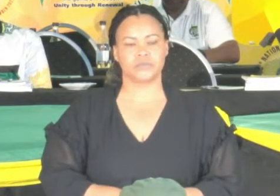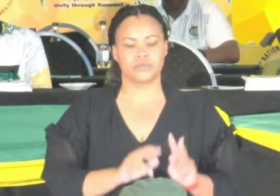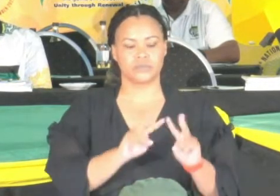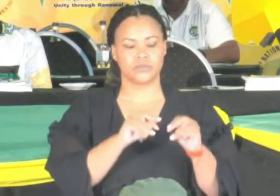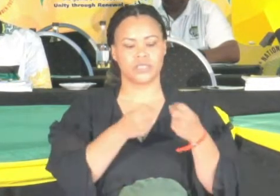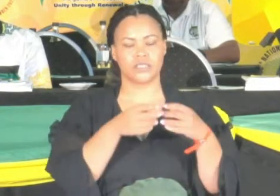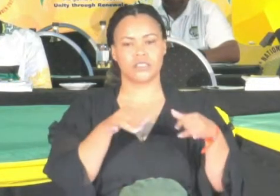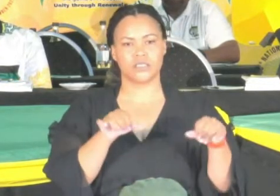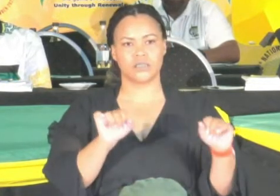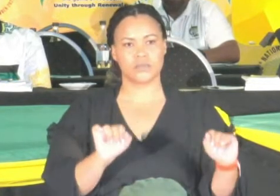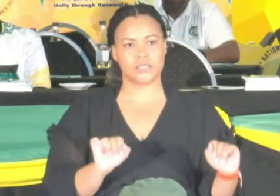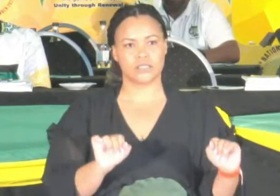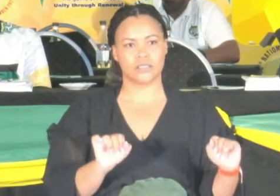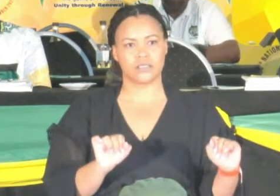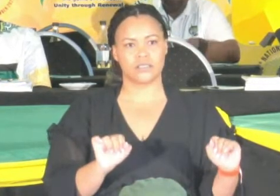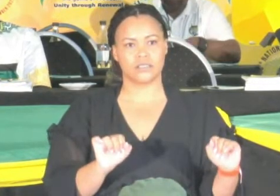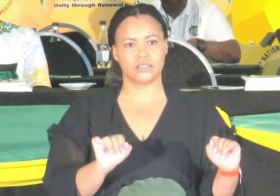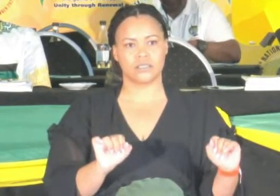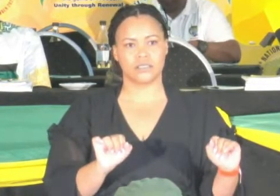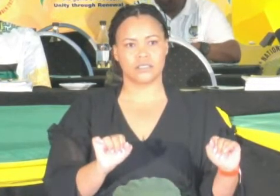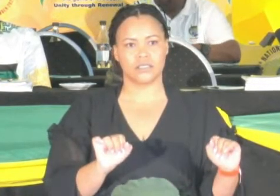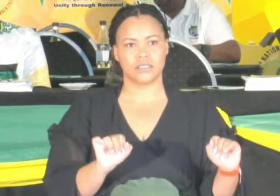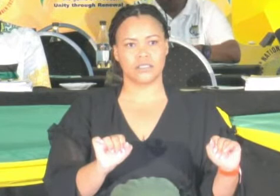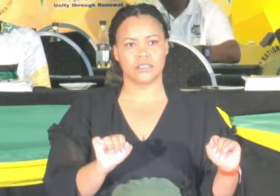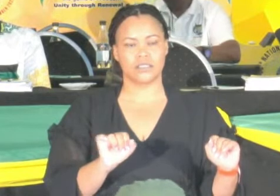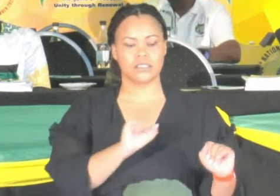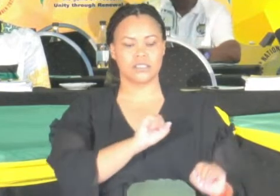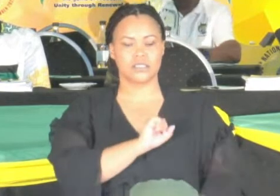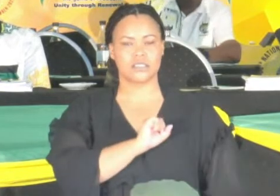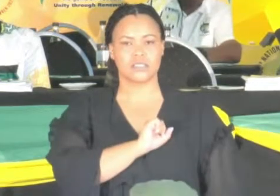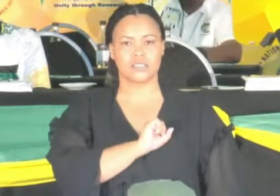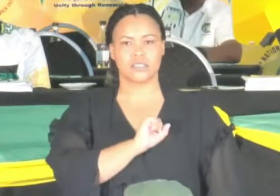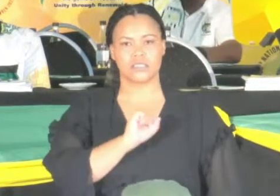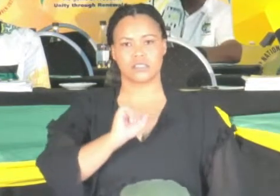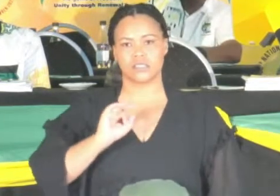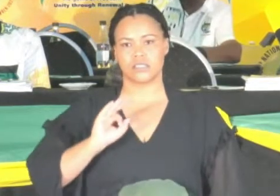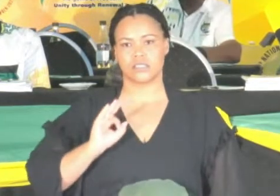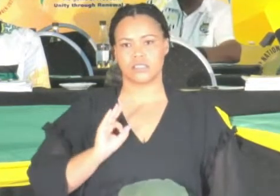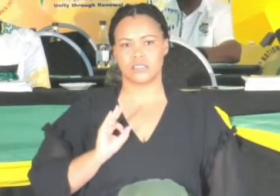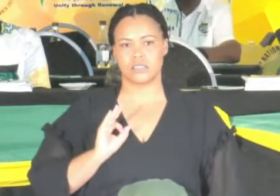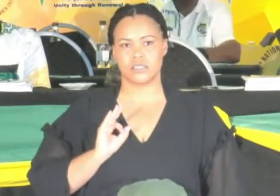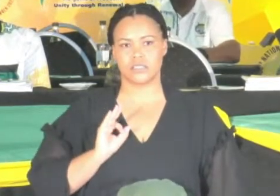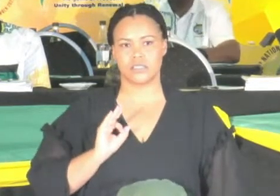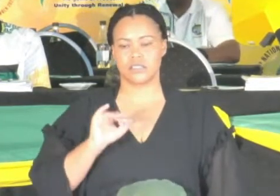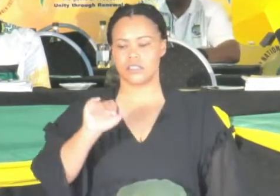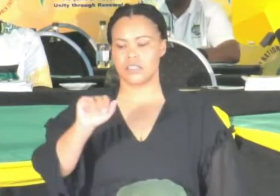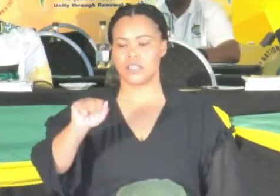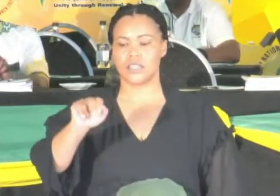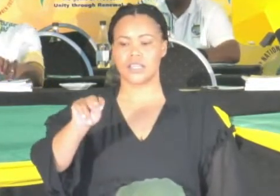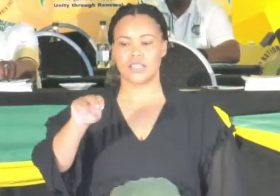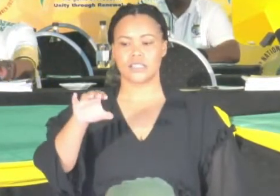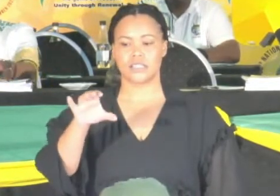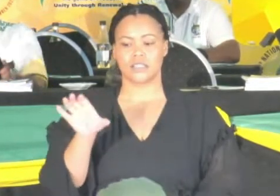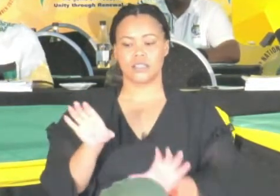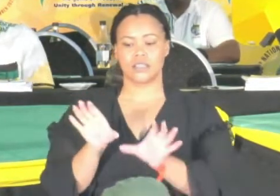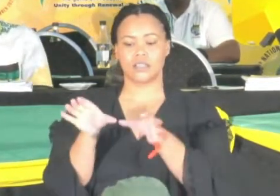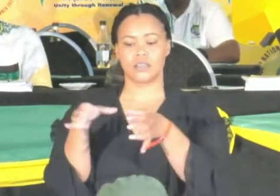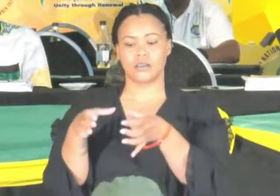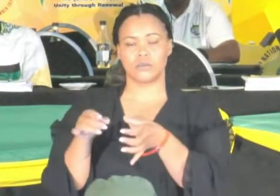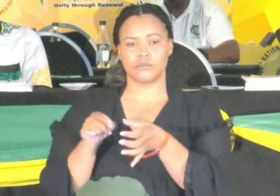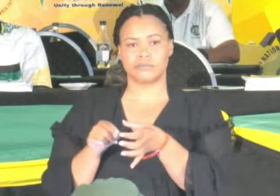National Chairperson, the officials of the African National